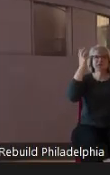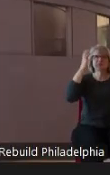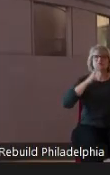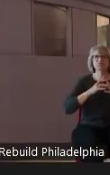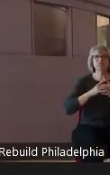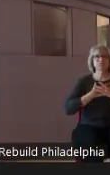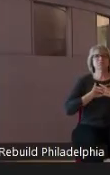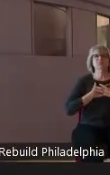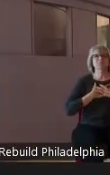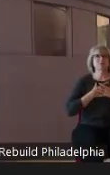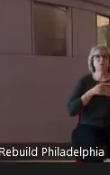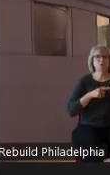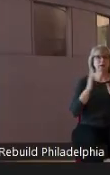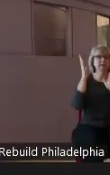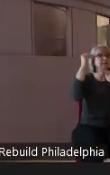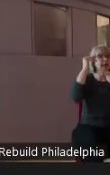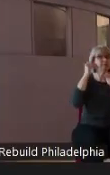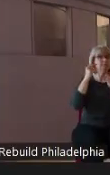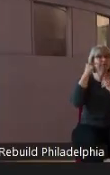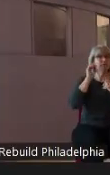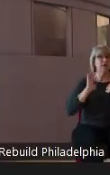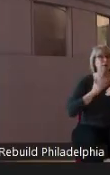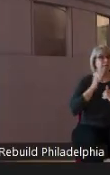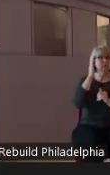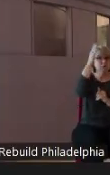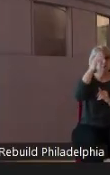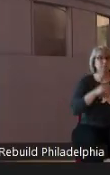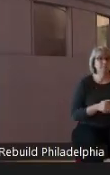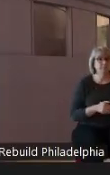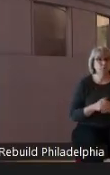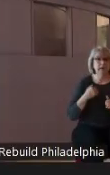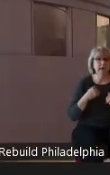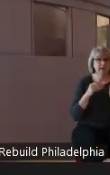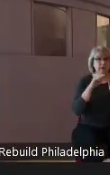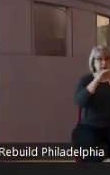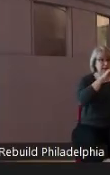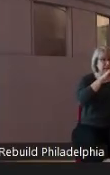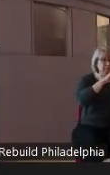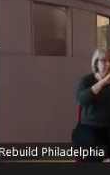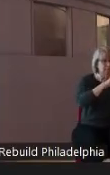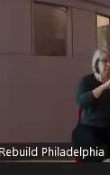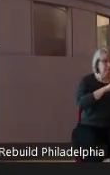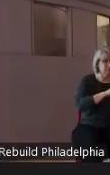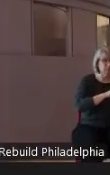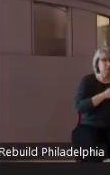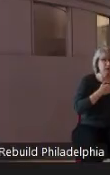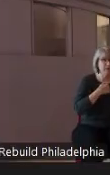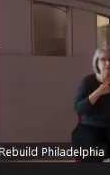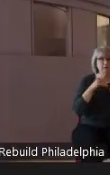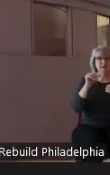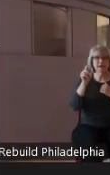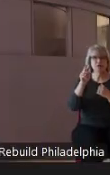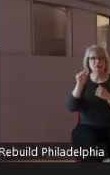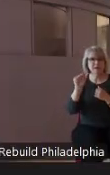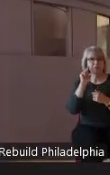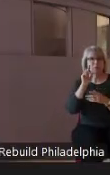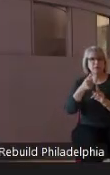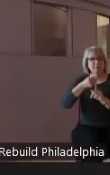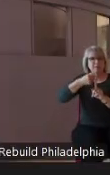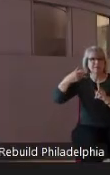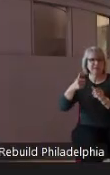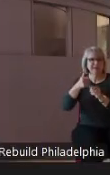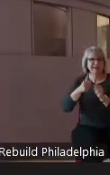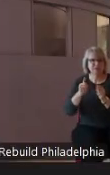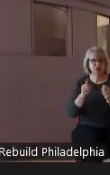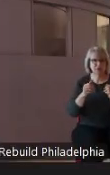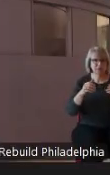we just come to expect in the future. There's a list here, but as Adria walks us through the spaces, she's going to point